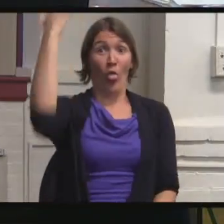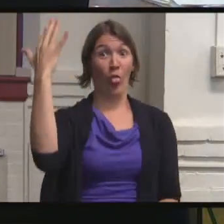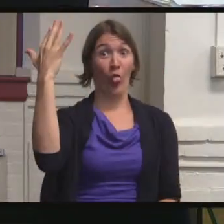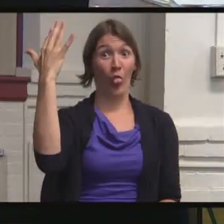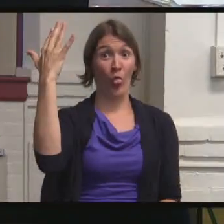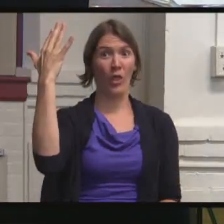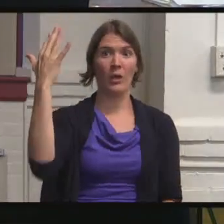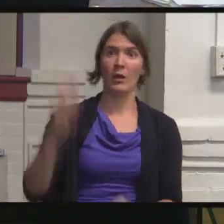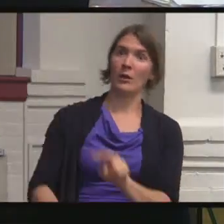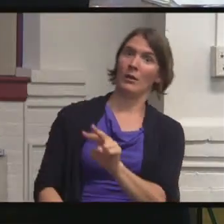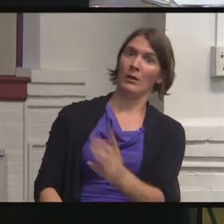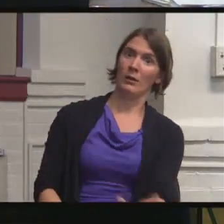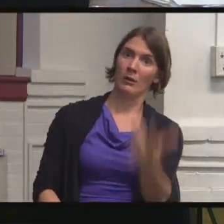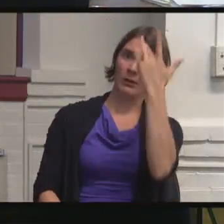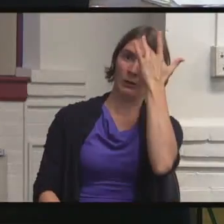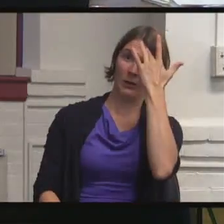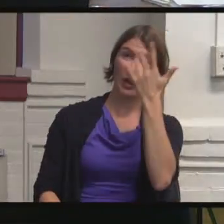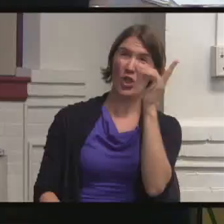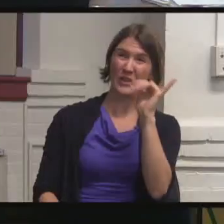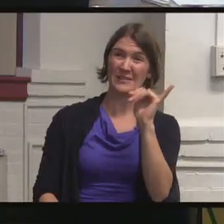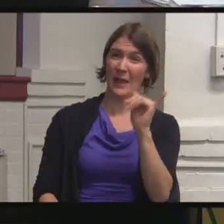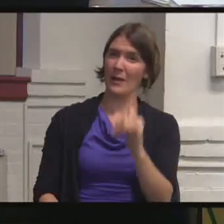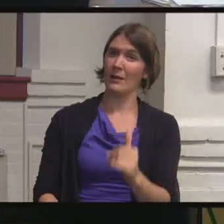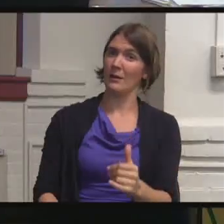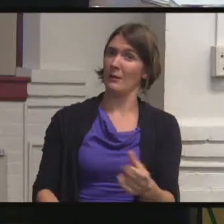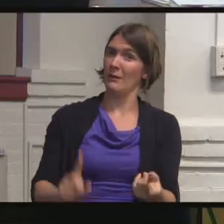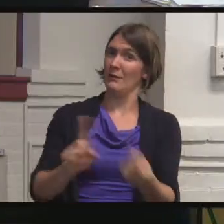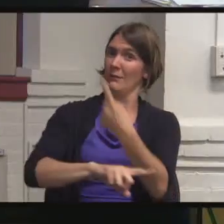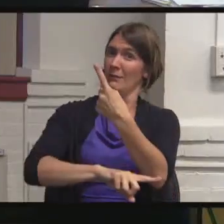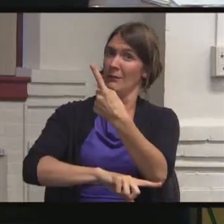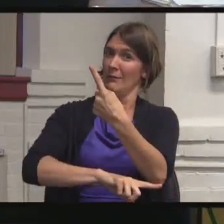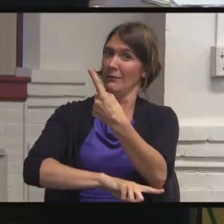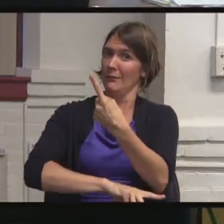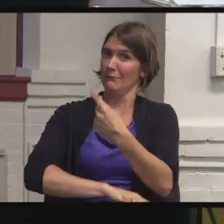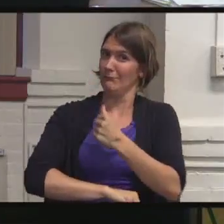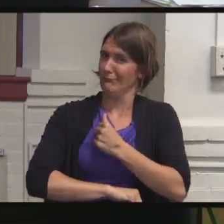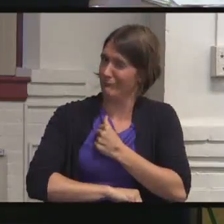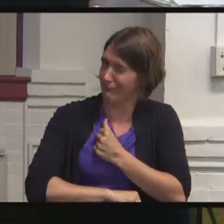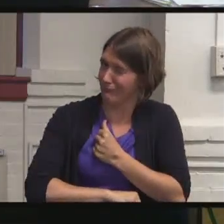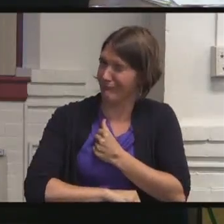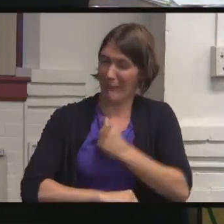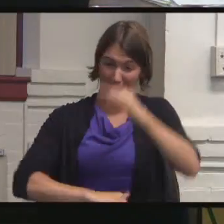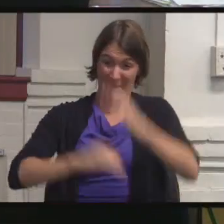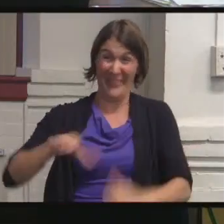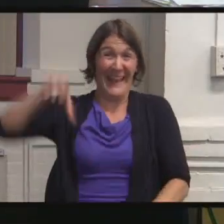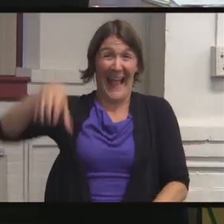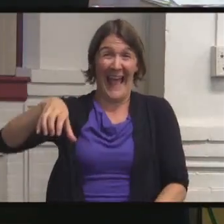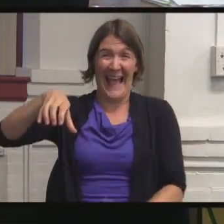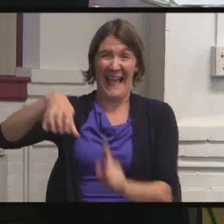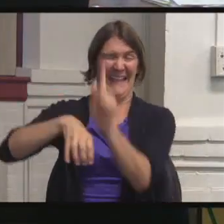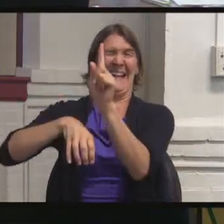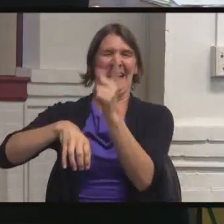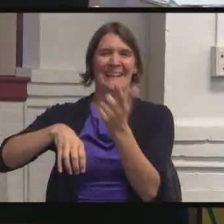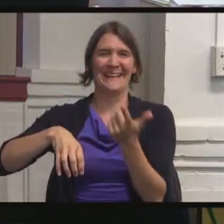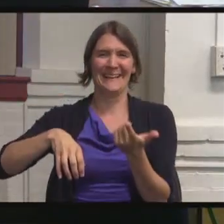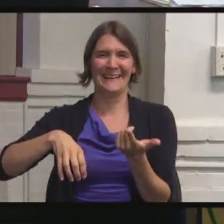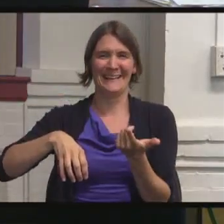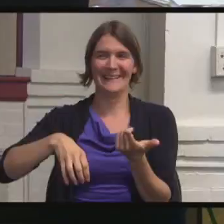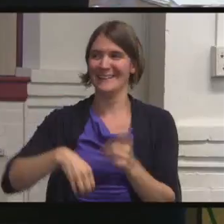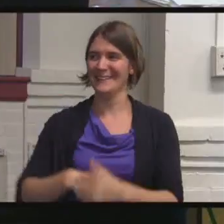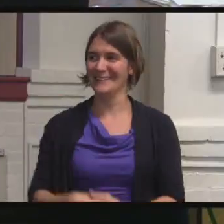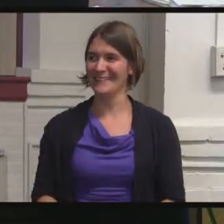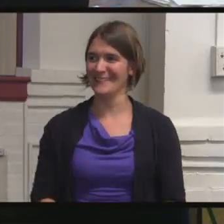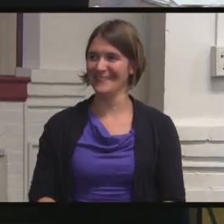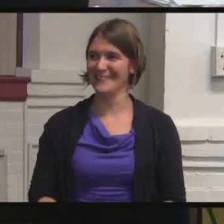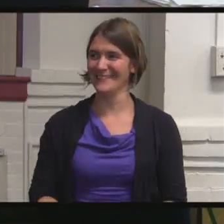that Verizon has there. It would look for obvious really reasons. Odd. Yeah. All right. Just one. Can I have one point? Yeah.